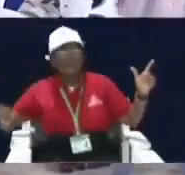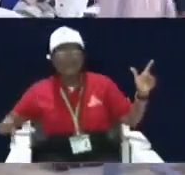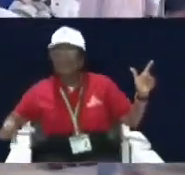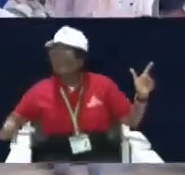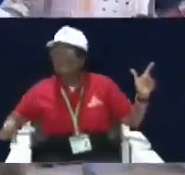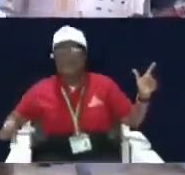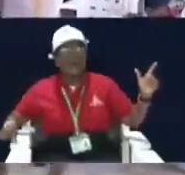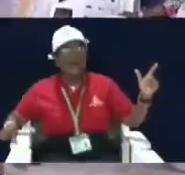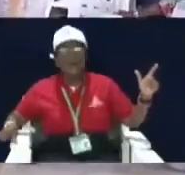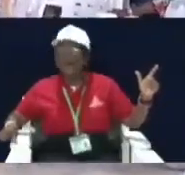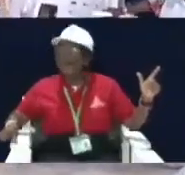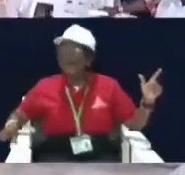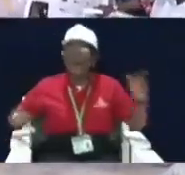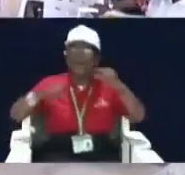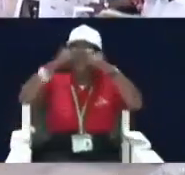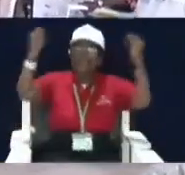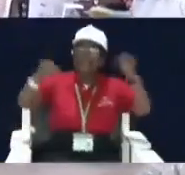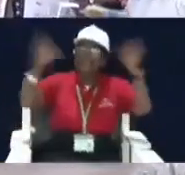Lord.